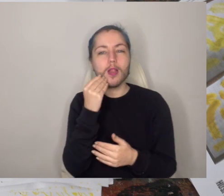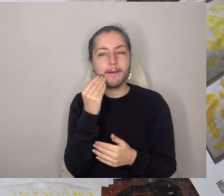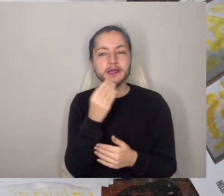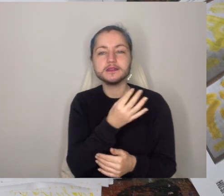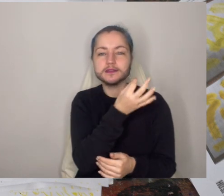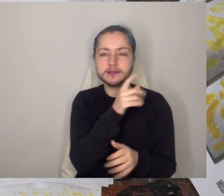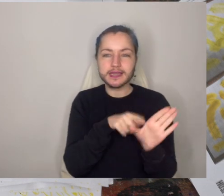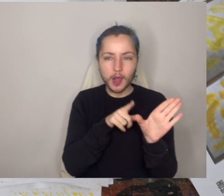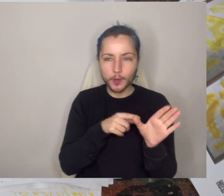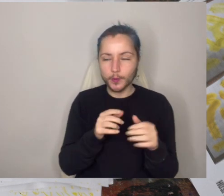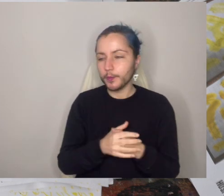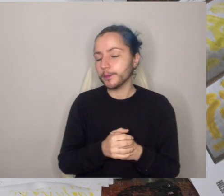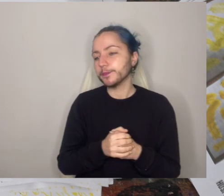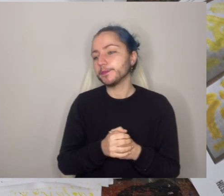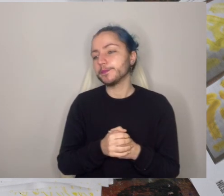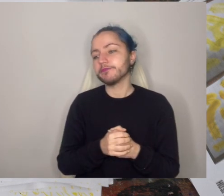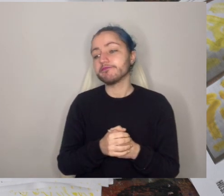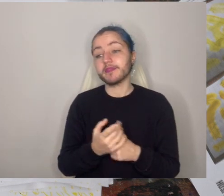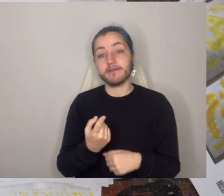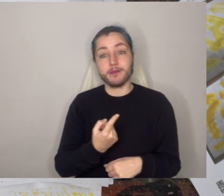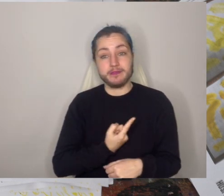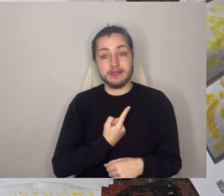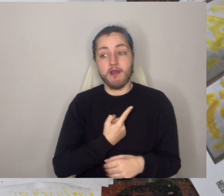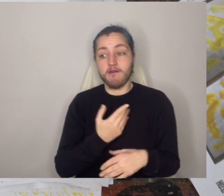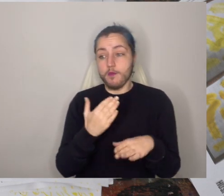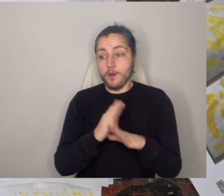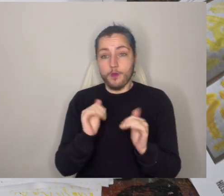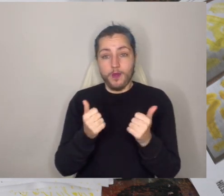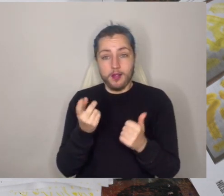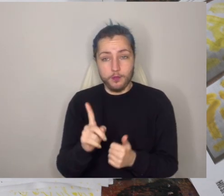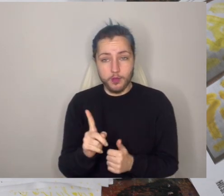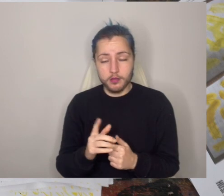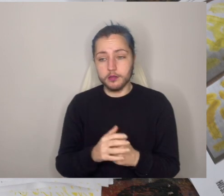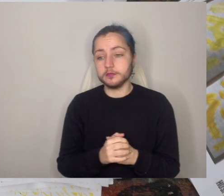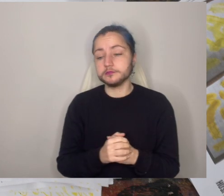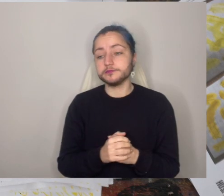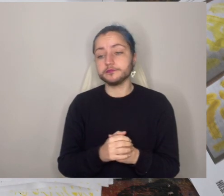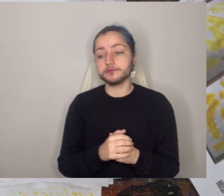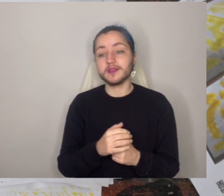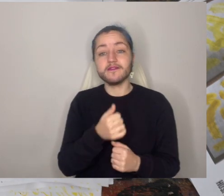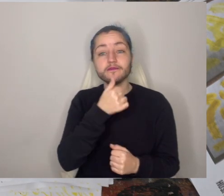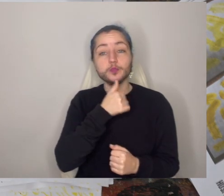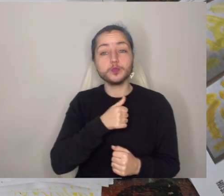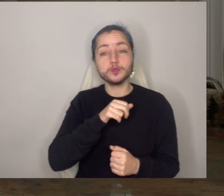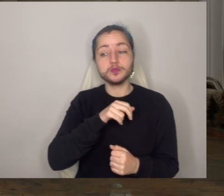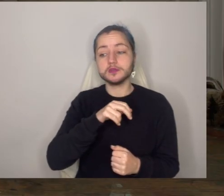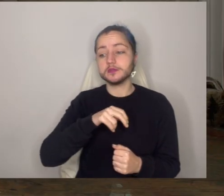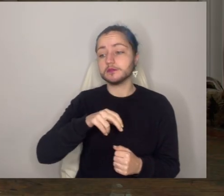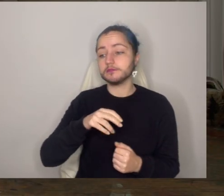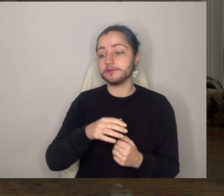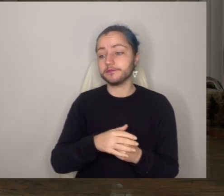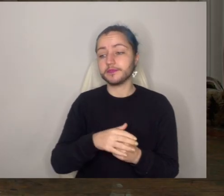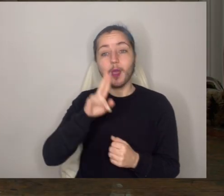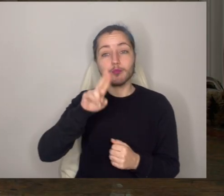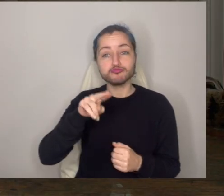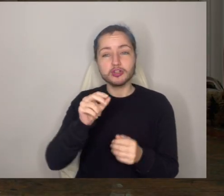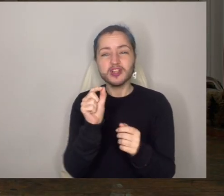we go into winter. So I'm just going to put a little bit, because obviously we're just doing a mini garland this